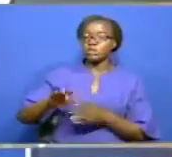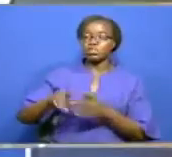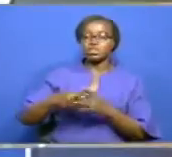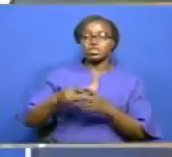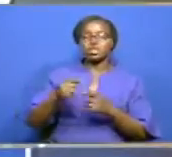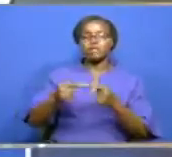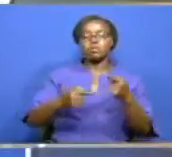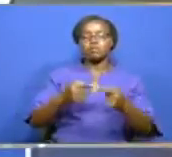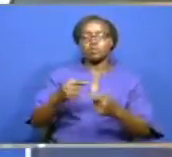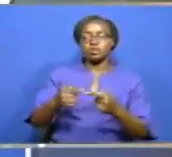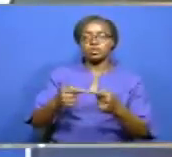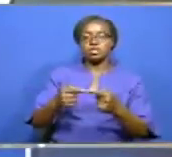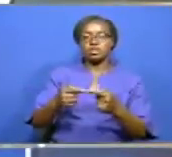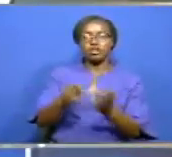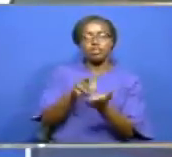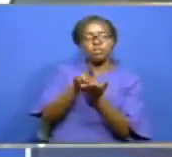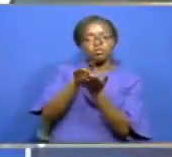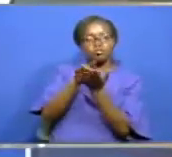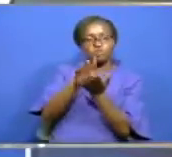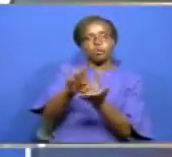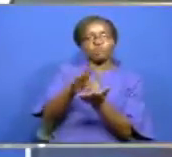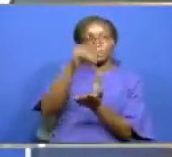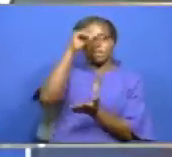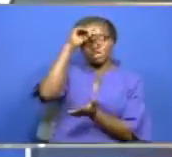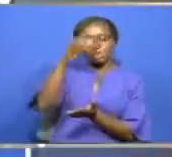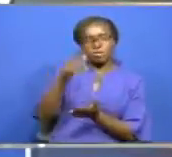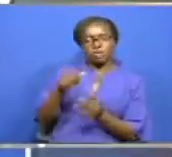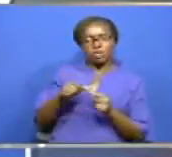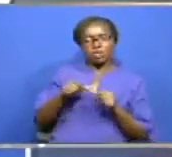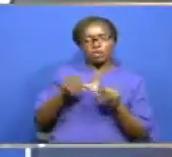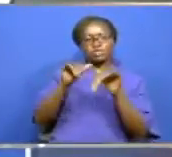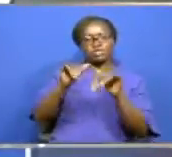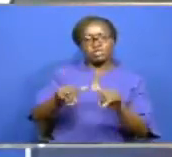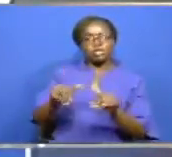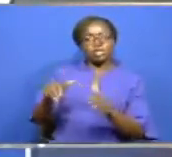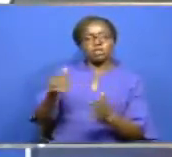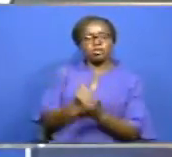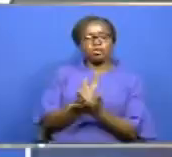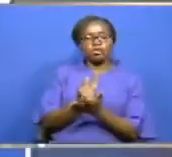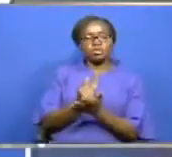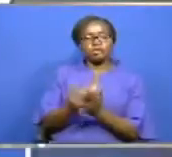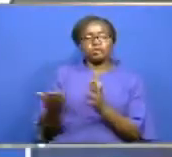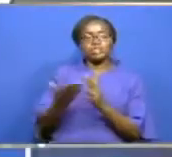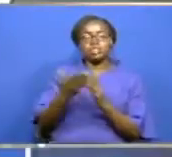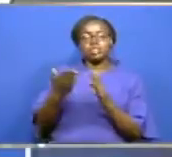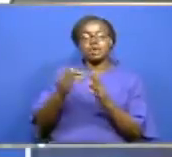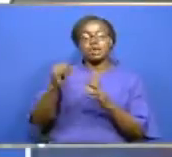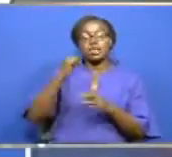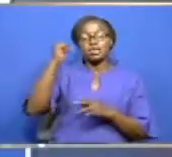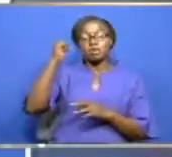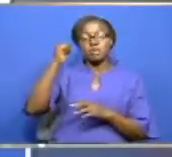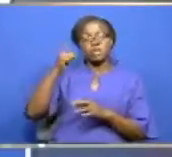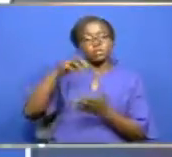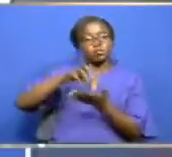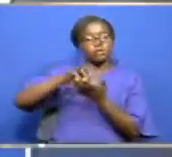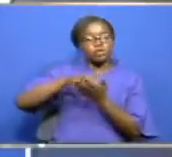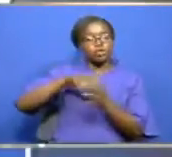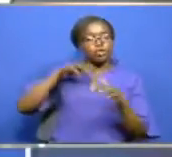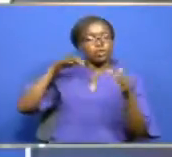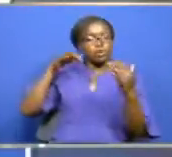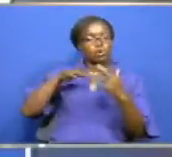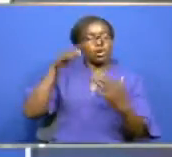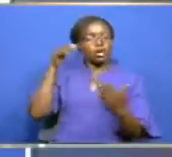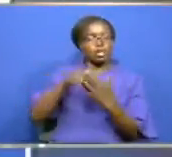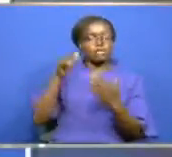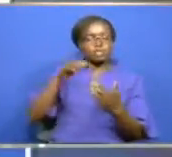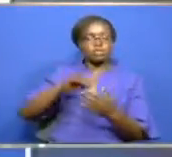of recalling the governor, arguing that his continued stay in office betrays the party's position on the war against graft. Obado,